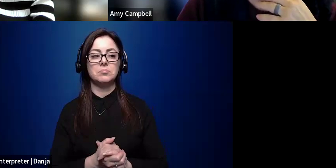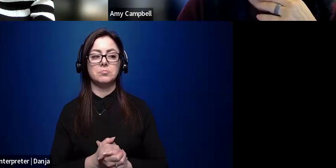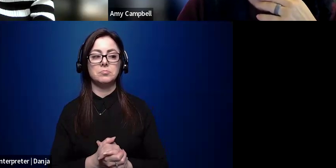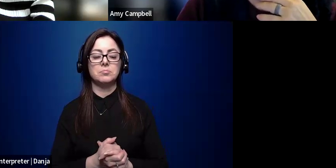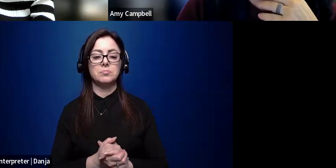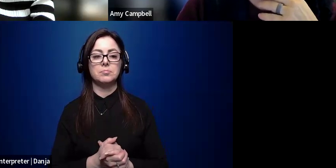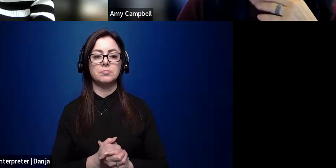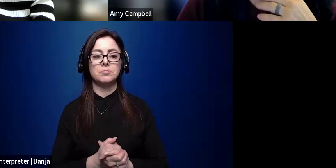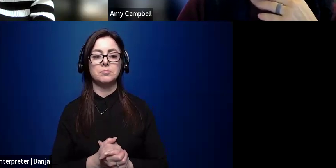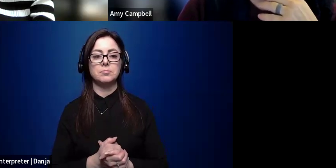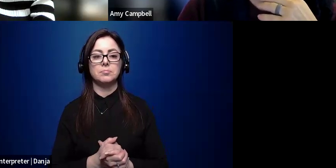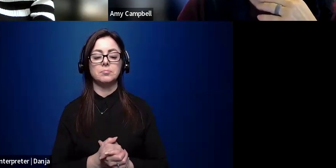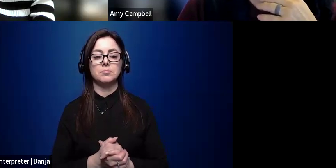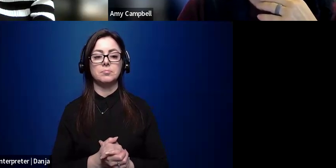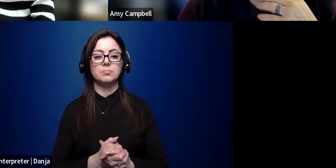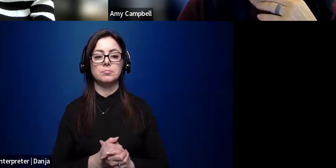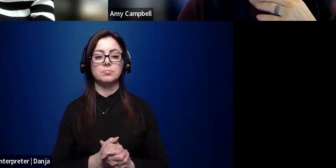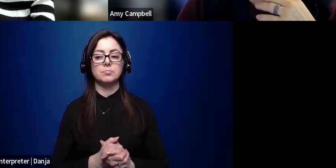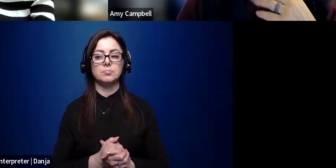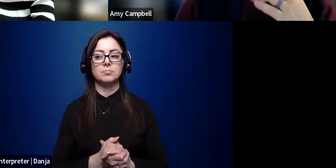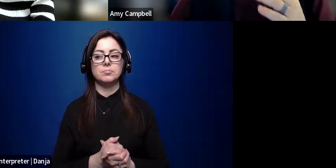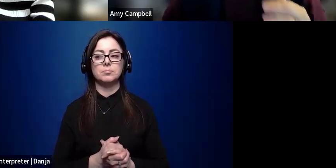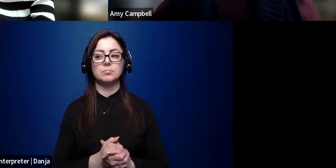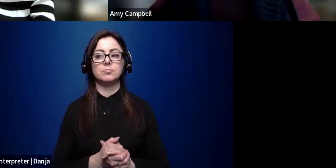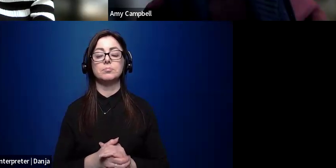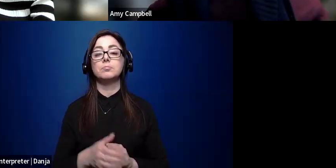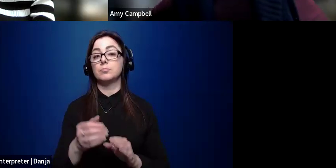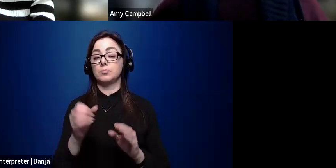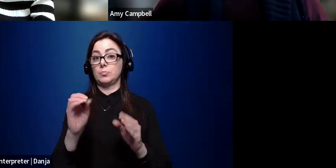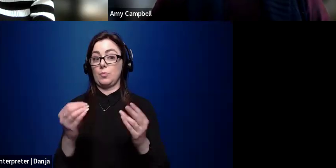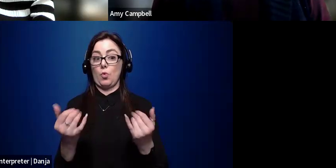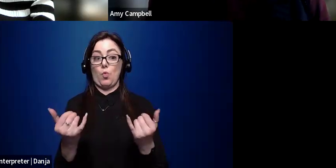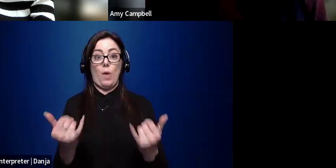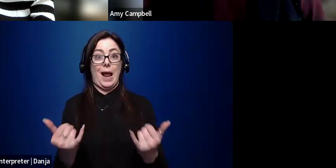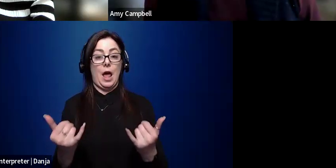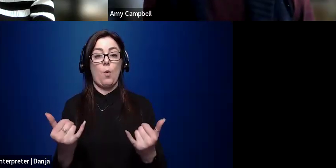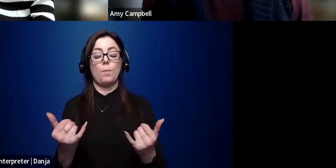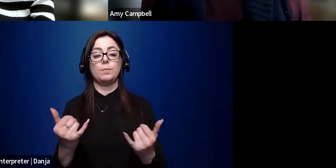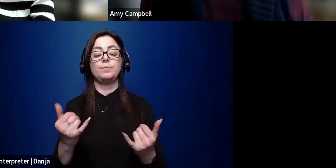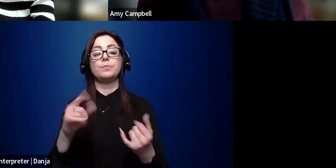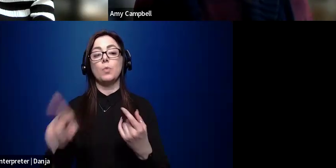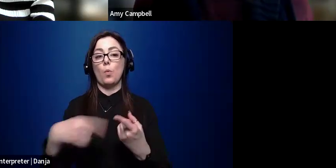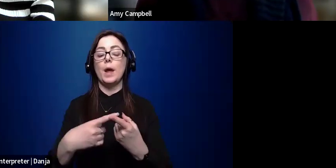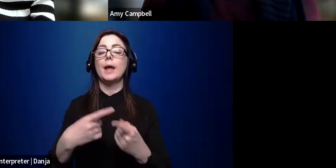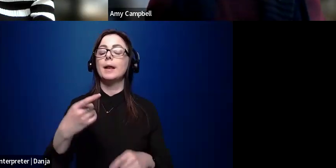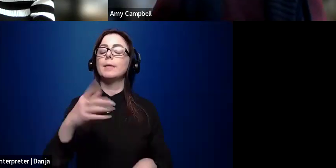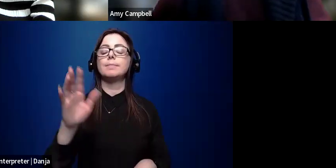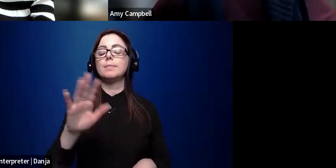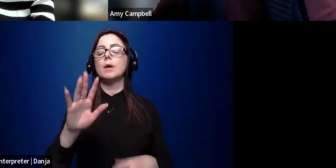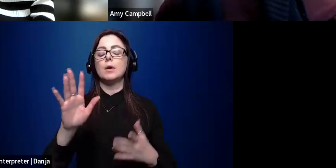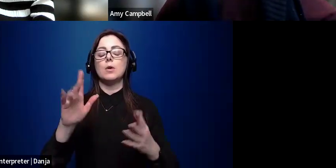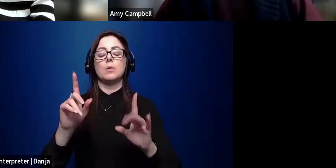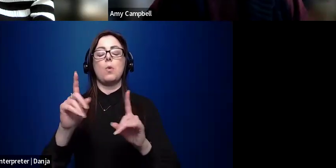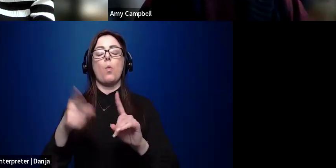Act premiums. So this right now, when the Affordable Care Act was